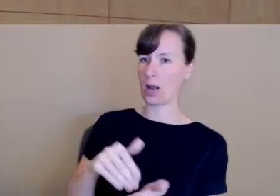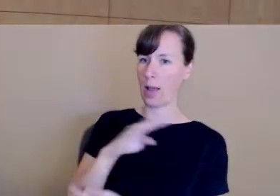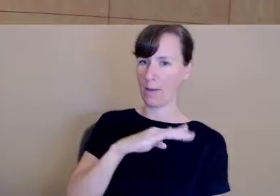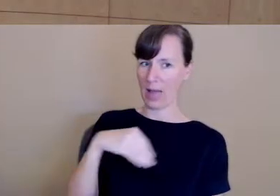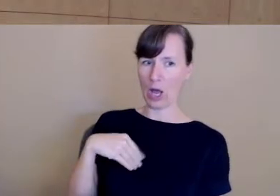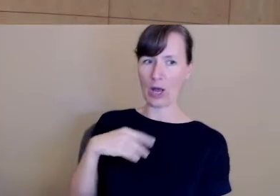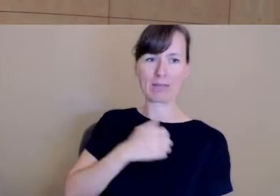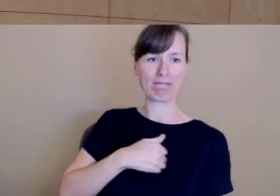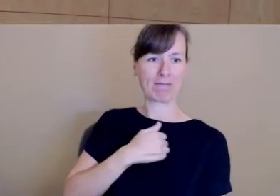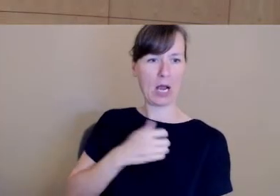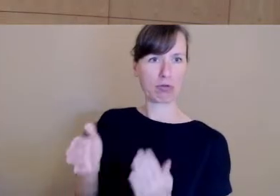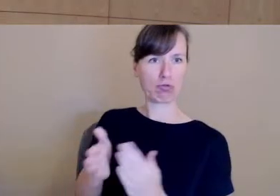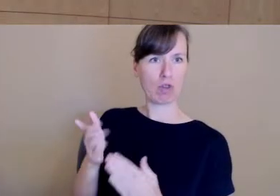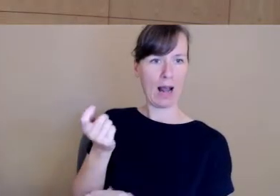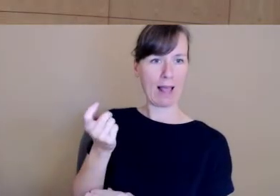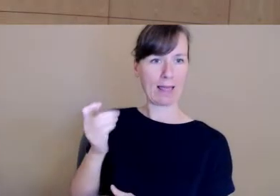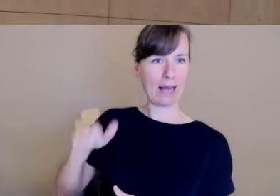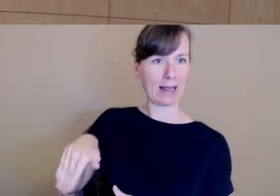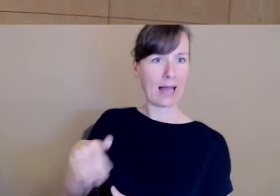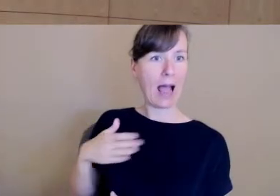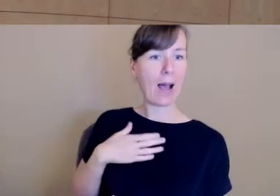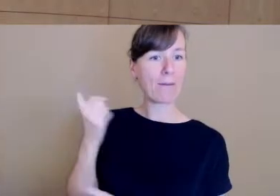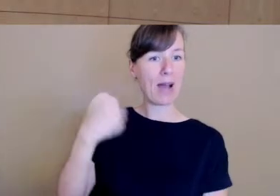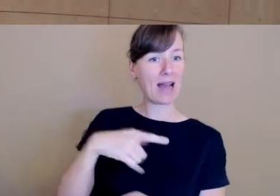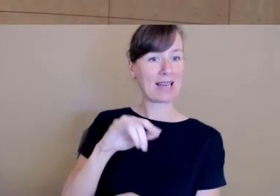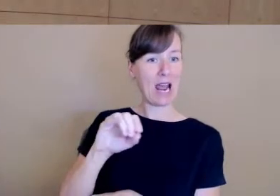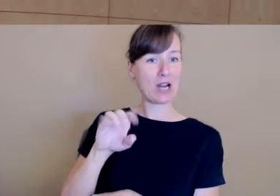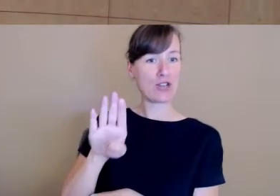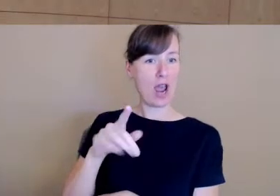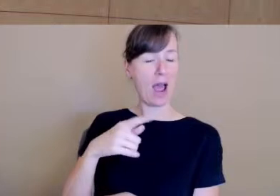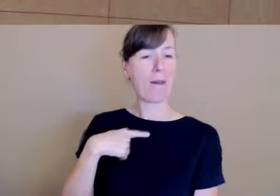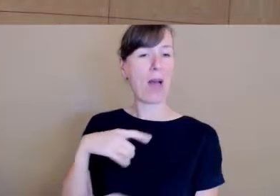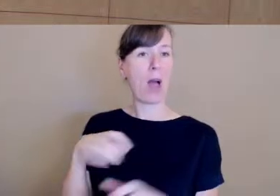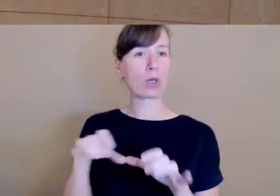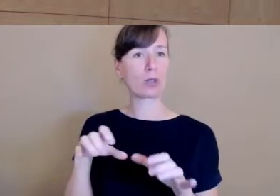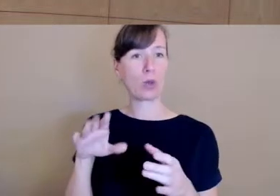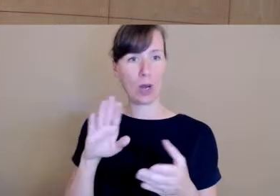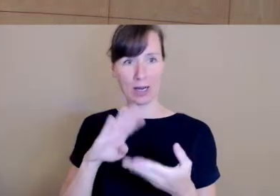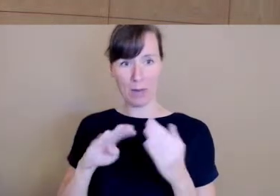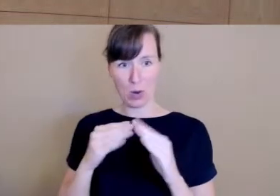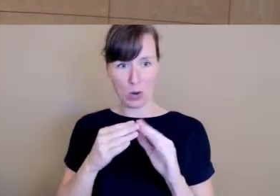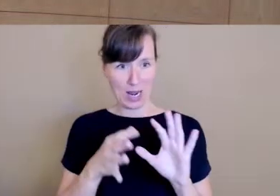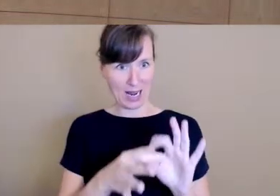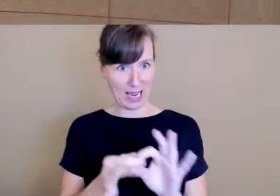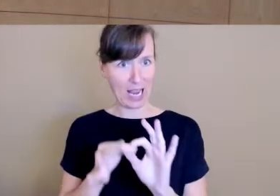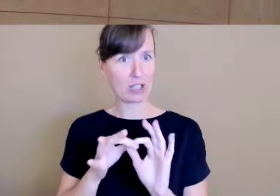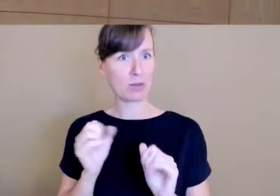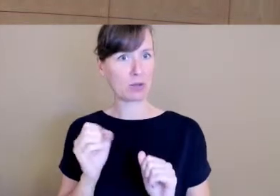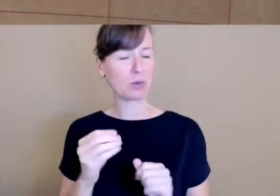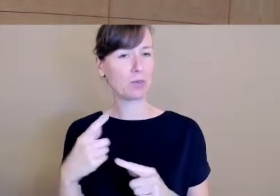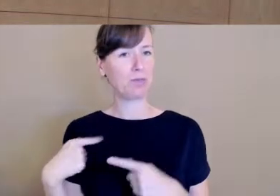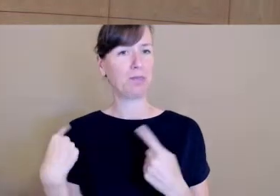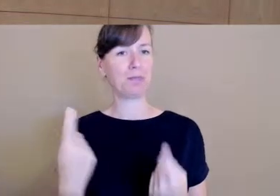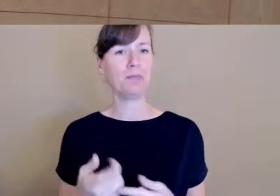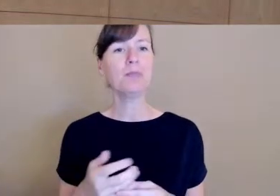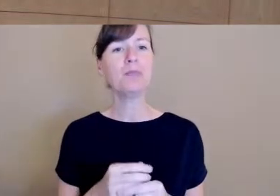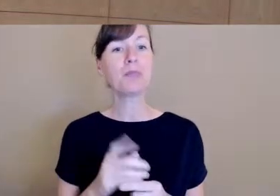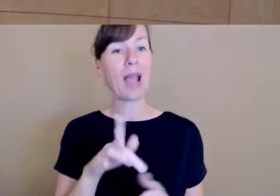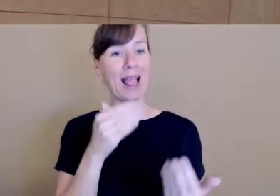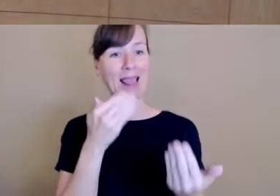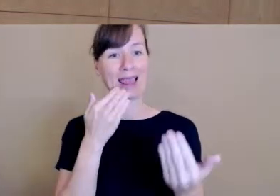running a little late. Actually, my day job, I was doing my community engagement, which I always do, so. But thank you